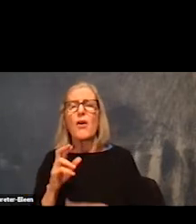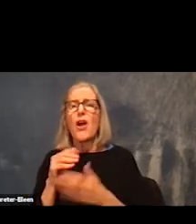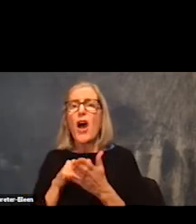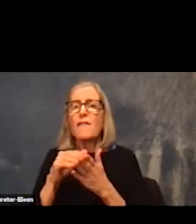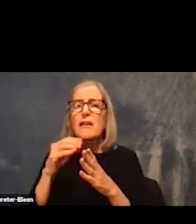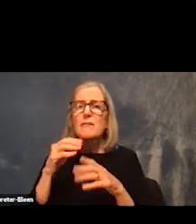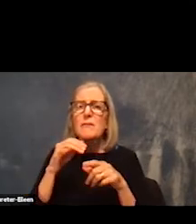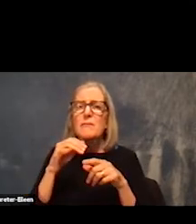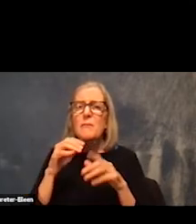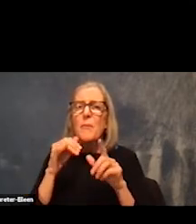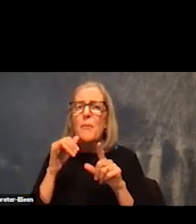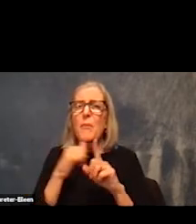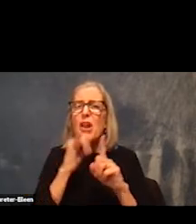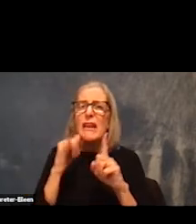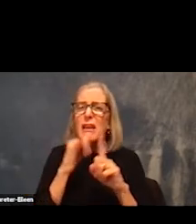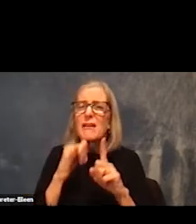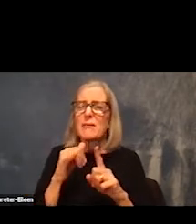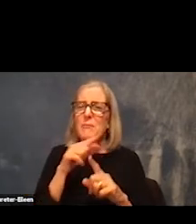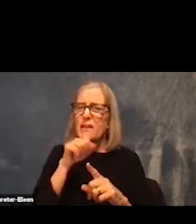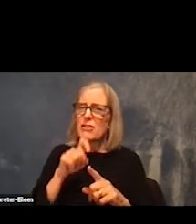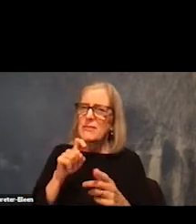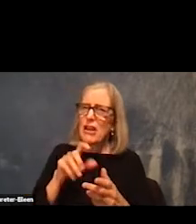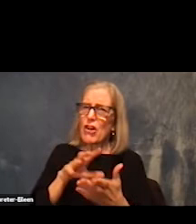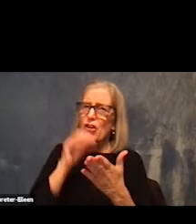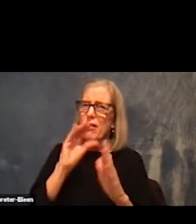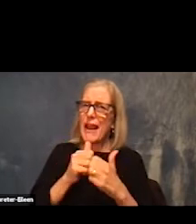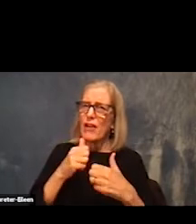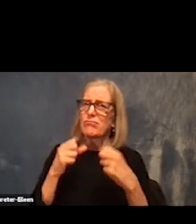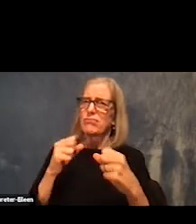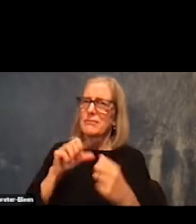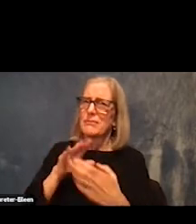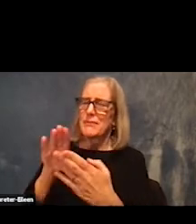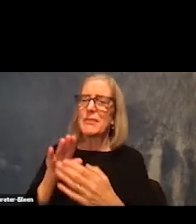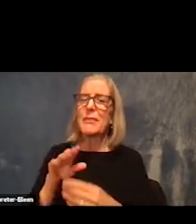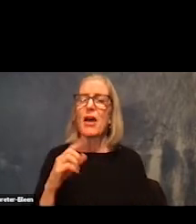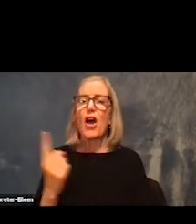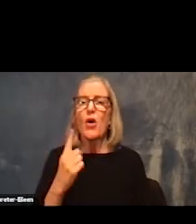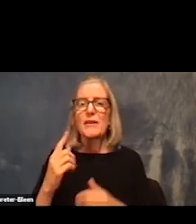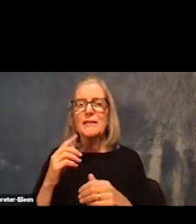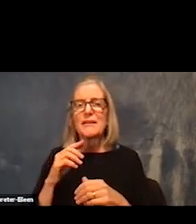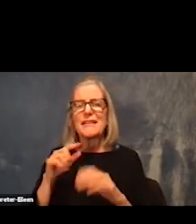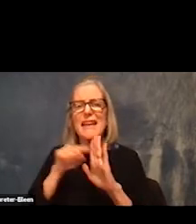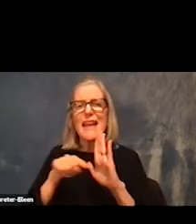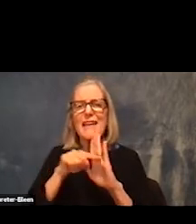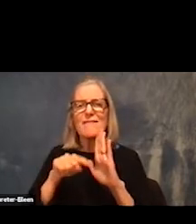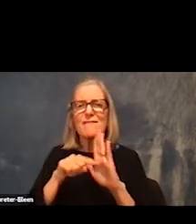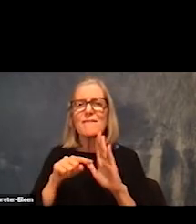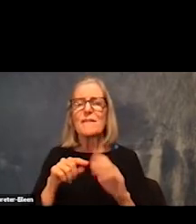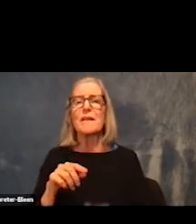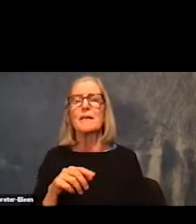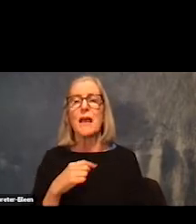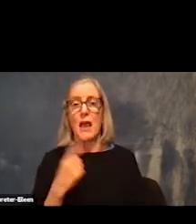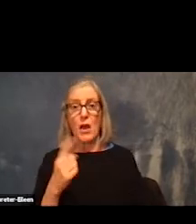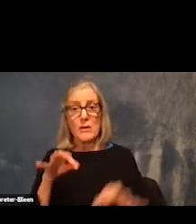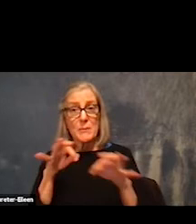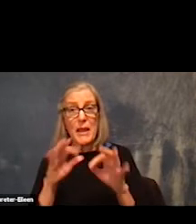himself. The list of his deficits continued, but I always explained it away, saying, he's young for this grade.